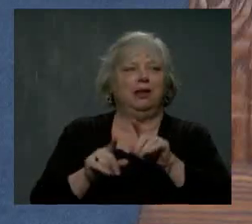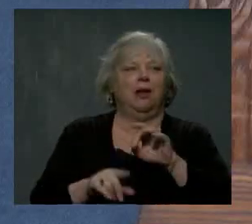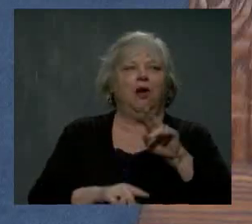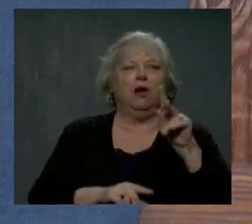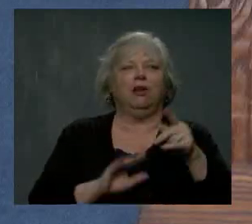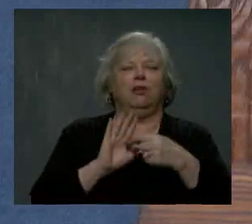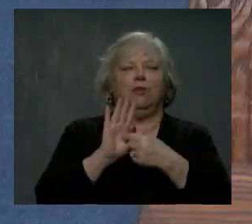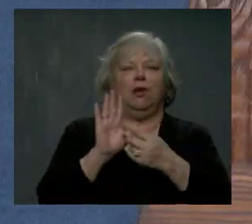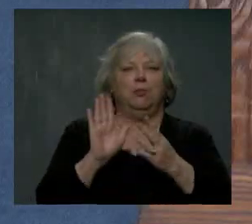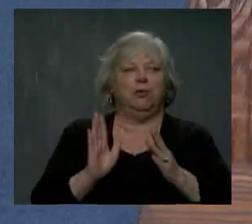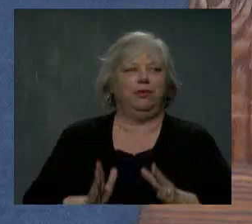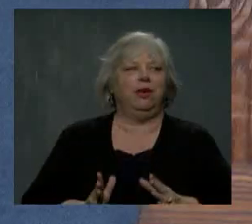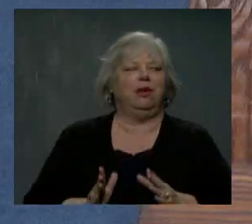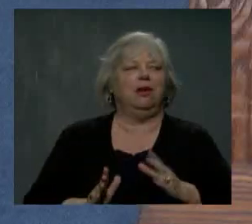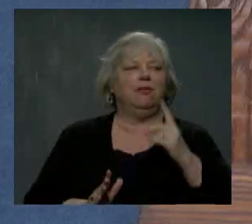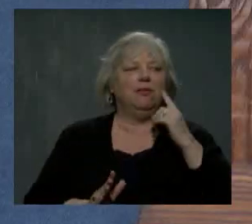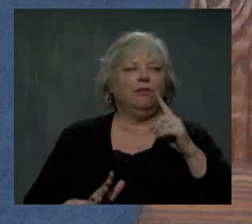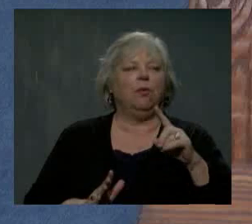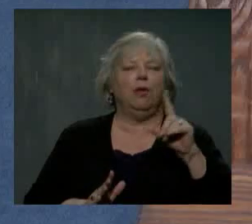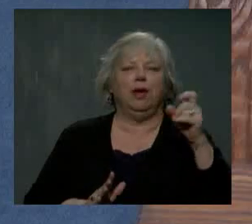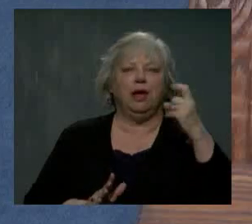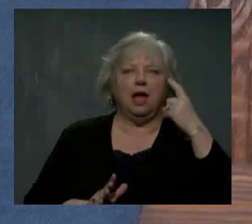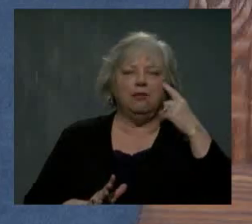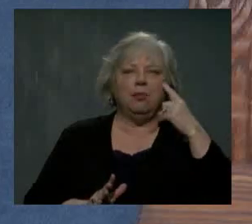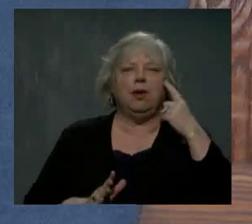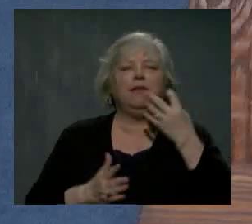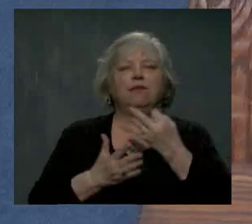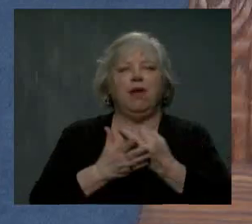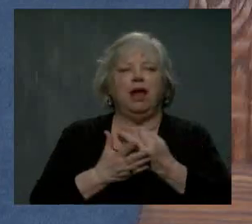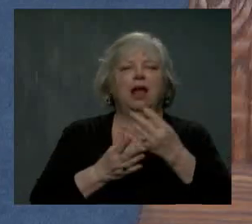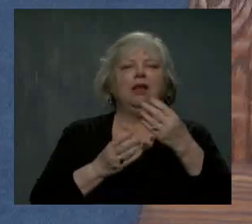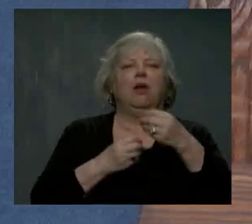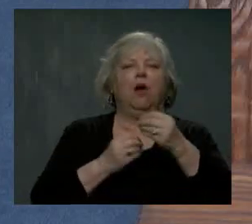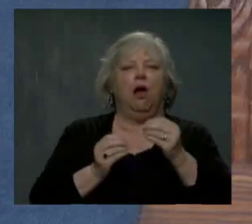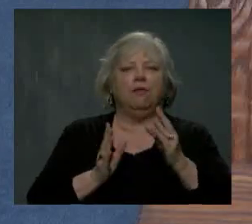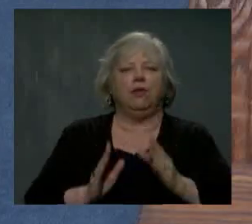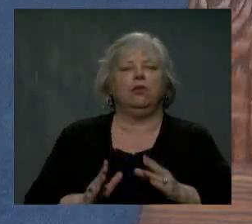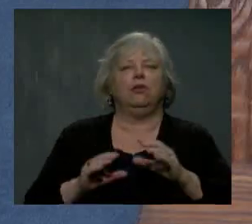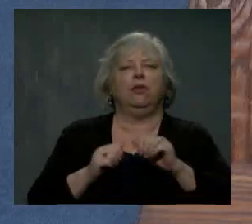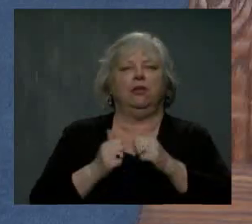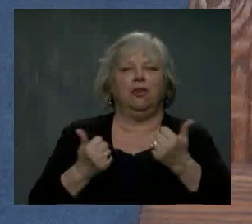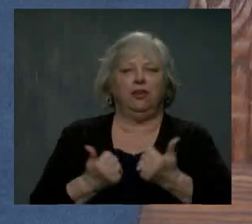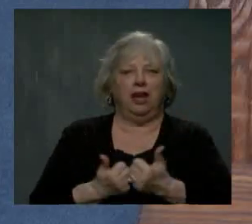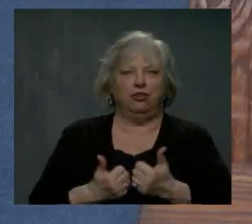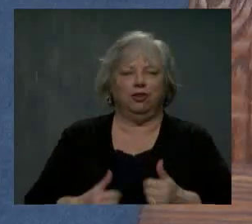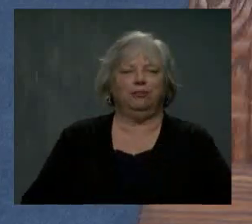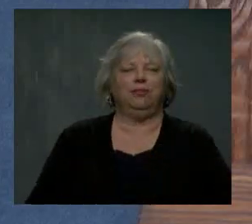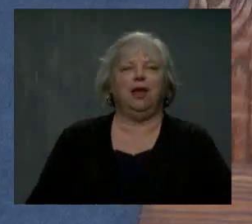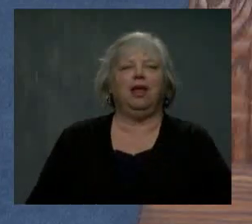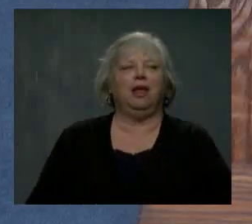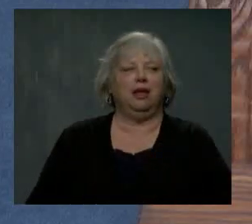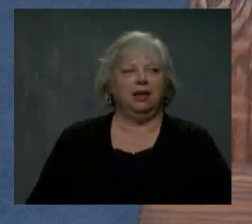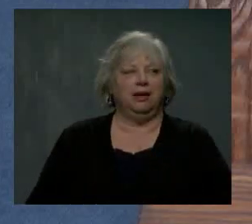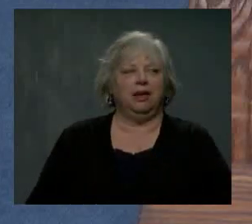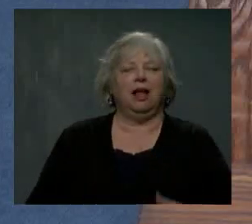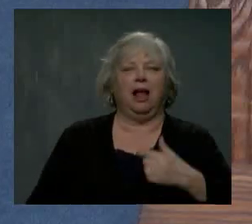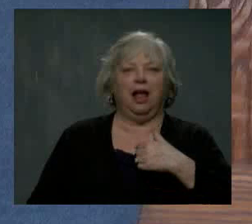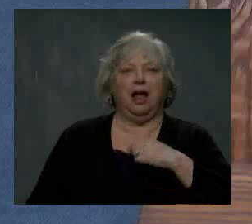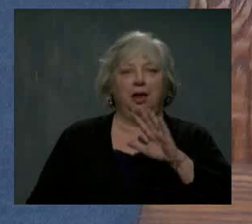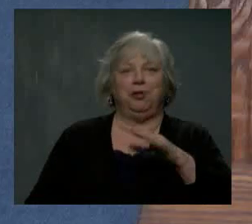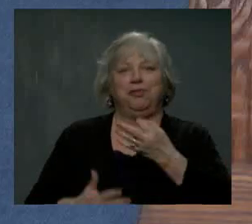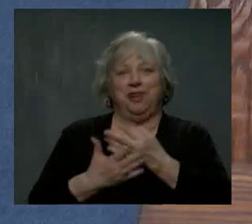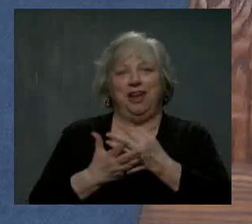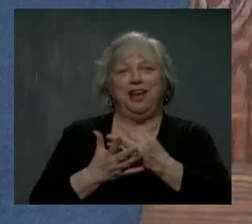Arkansas representative for the Government Finance Officers Association, in addition to being your